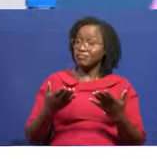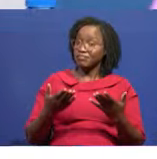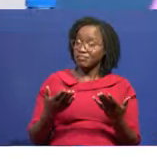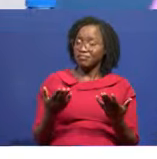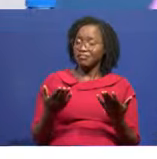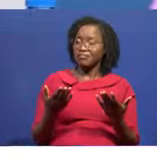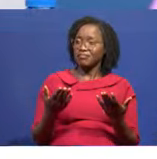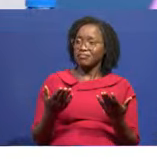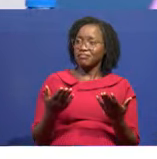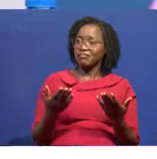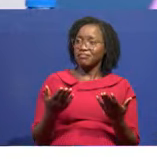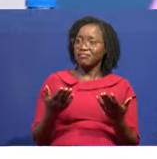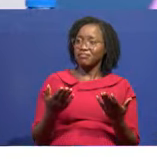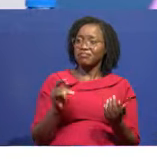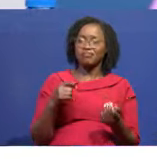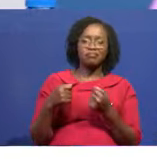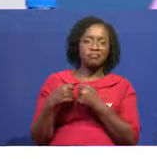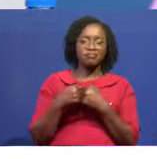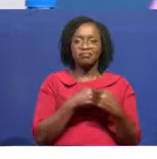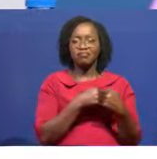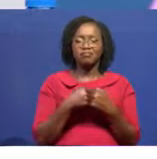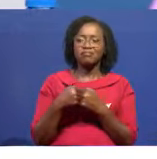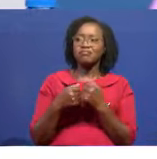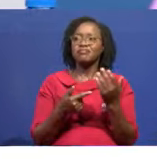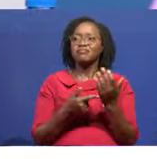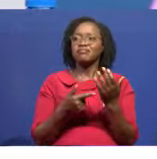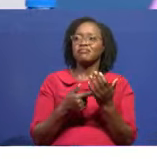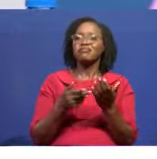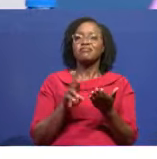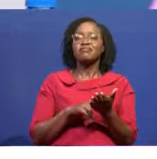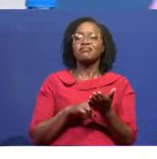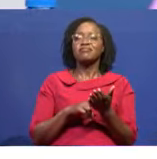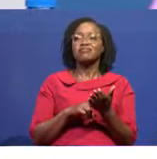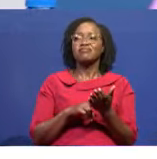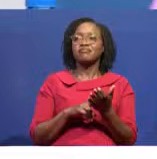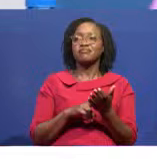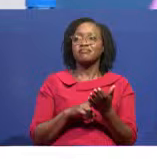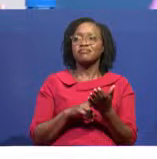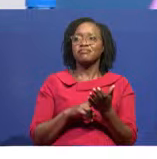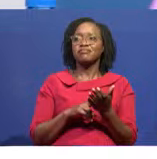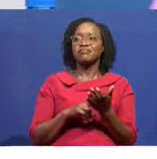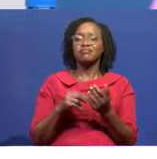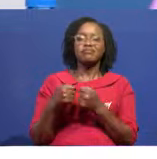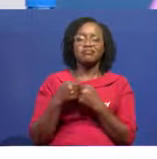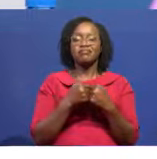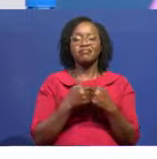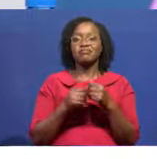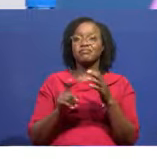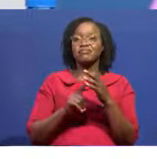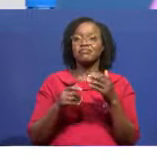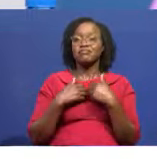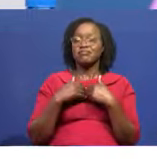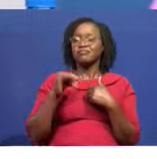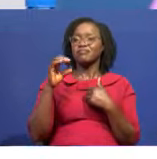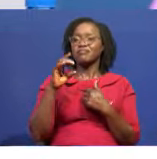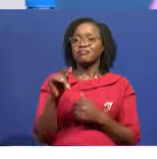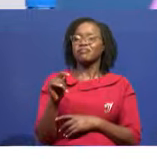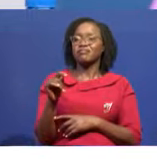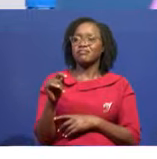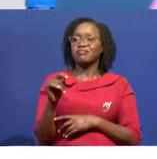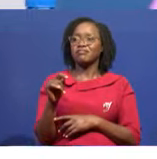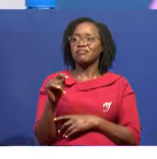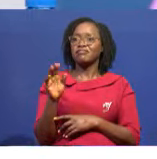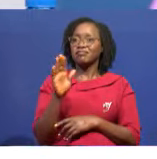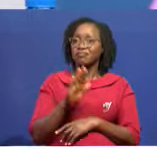have noted is that there is a challenge in as far as digitization of records. So probably that challenge will be thrown to the Ministry of ICT to create